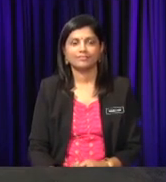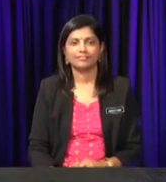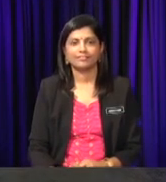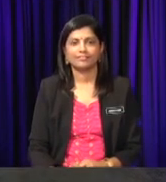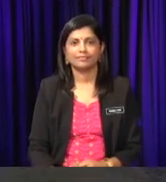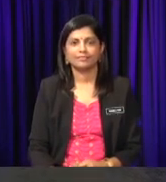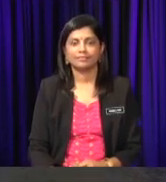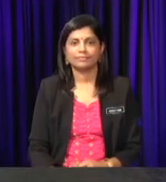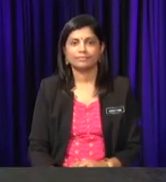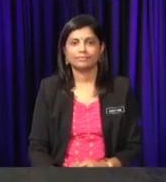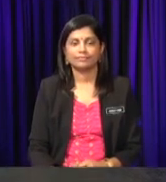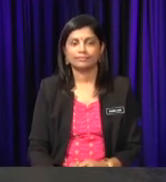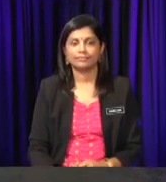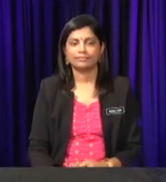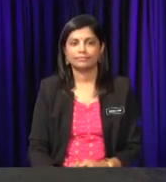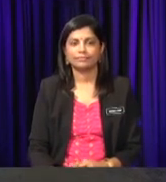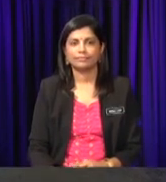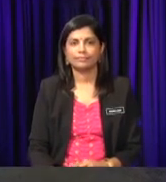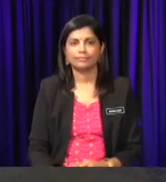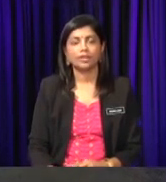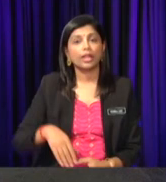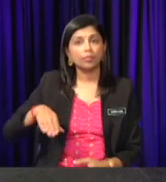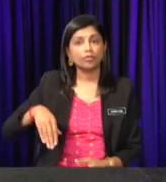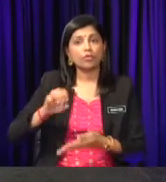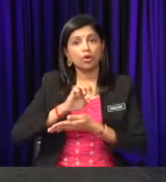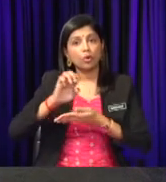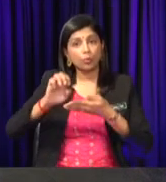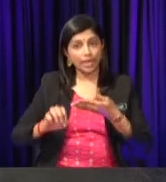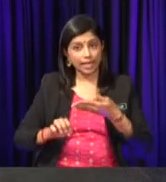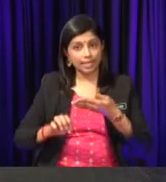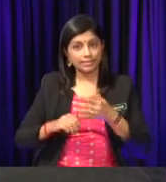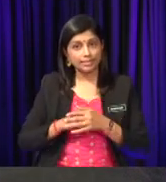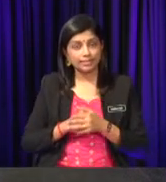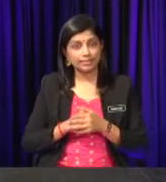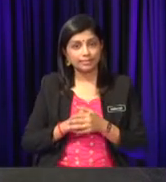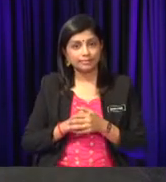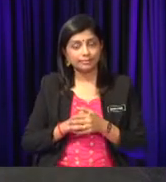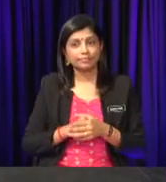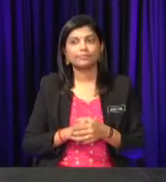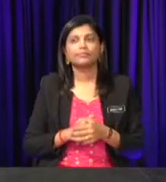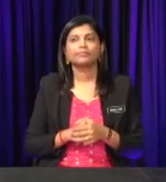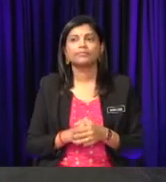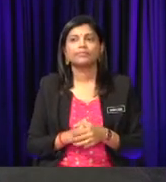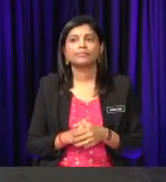All right, okay. Just before we ended the third segment just now, I think I saw